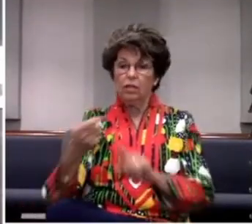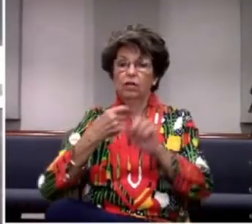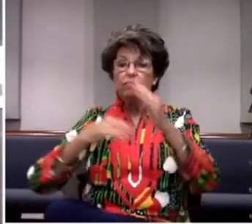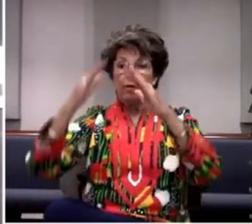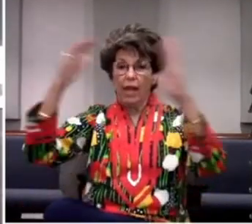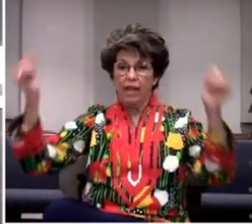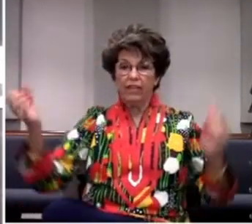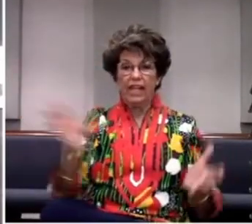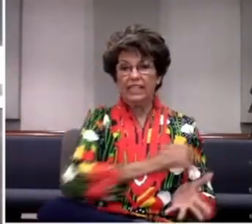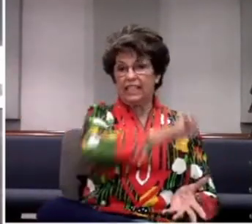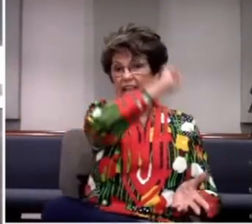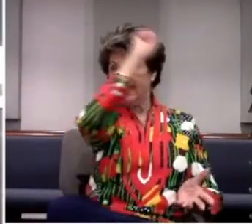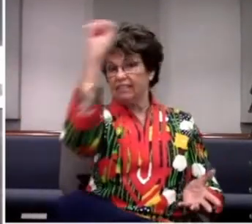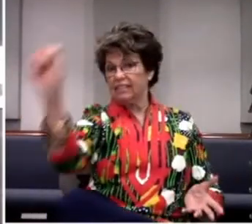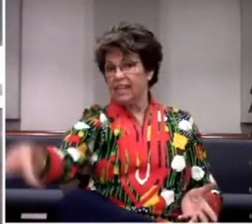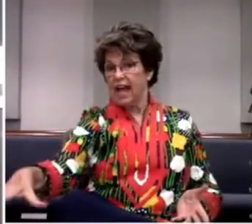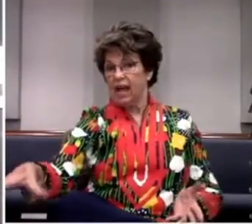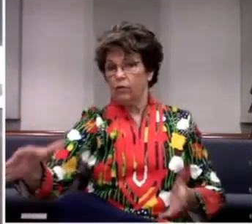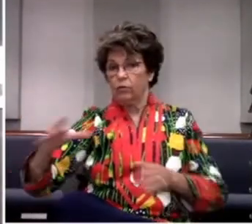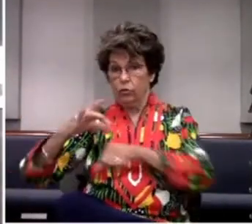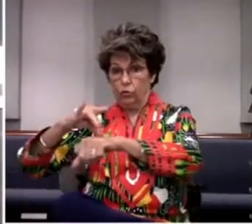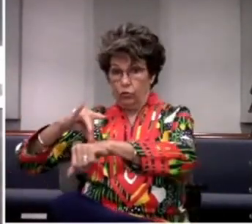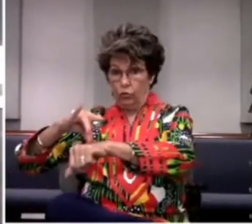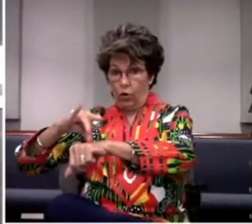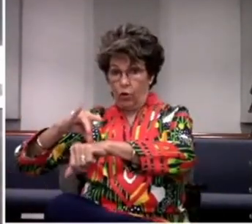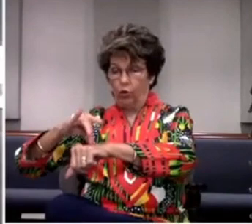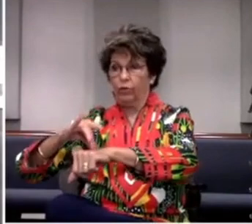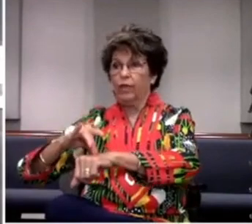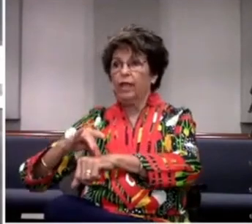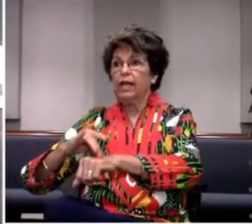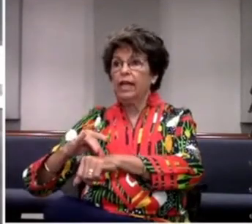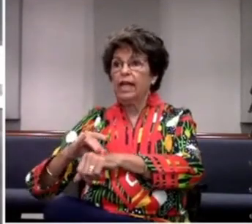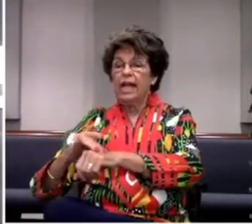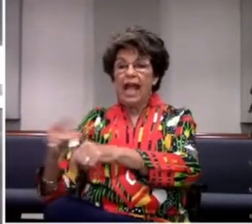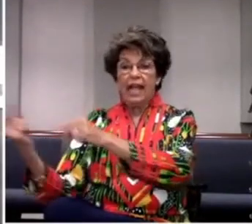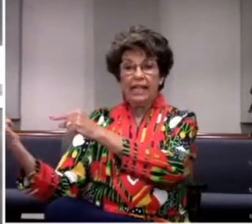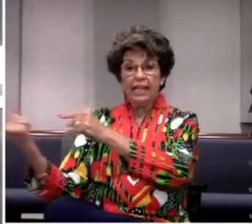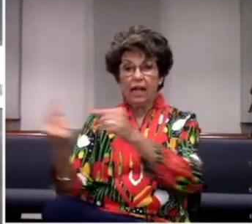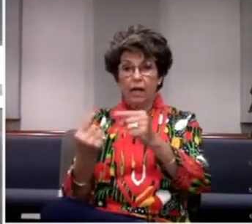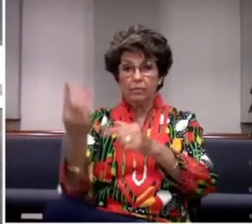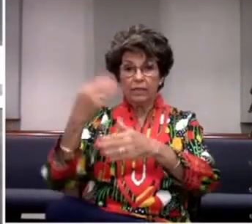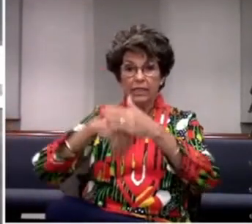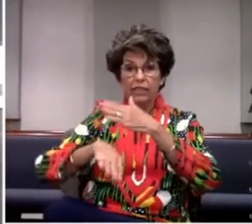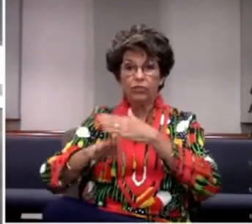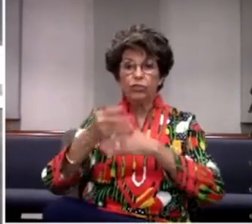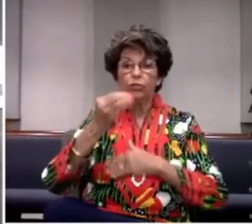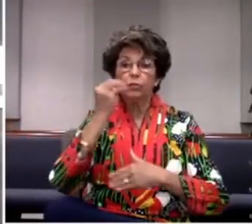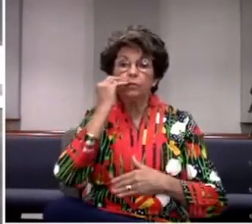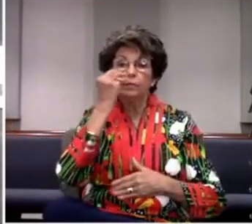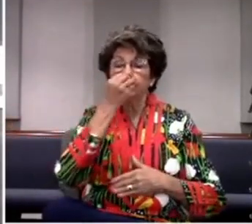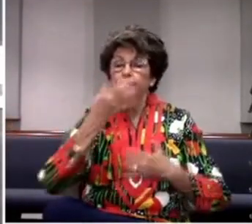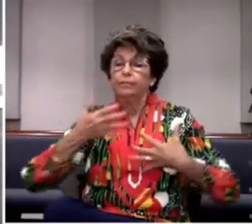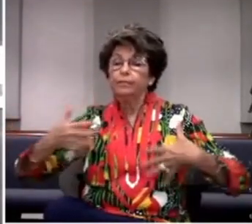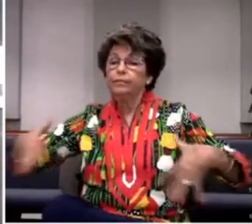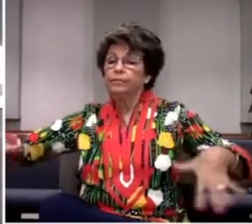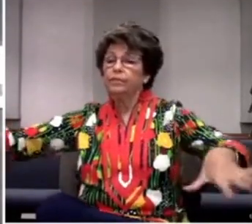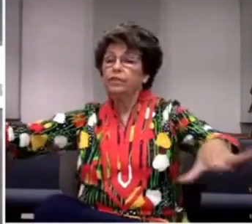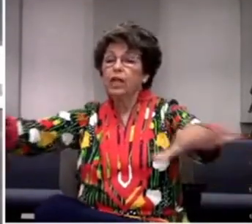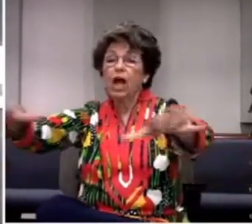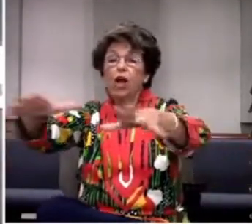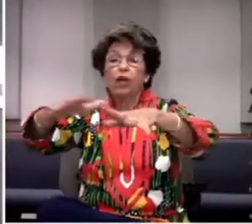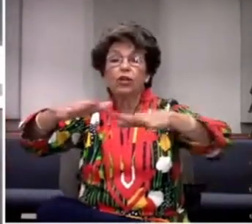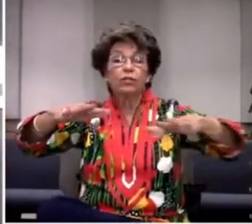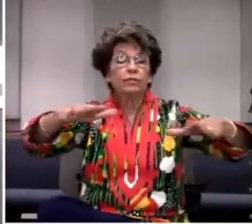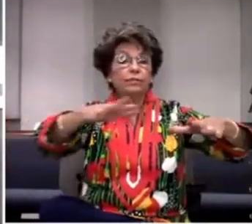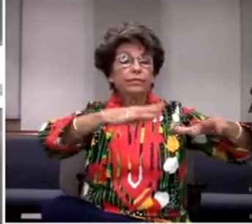cast down to the ground. And he comes into the garden to deceive. Why?